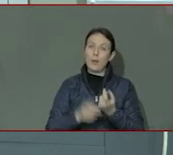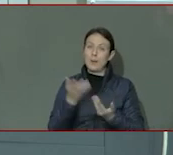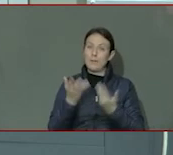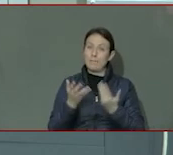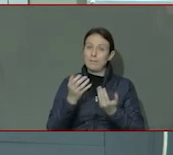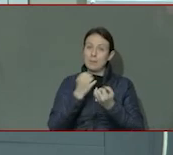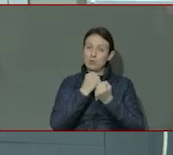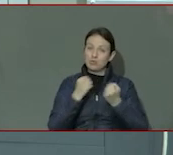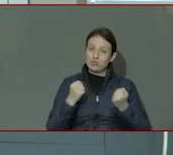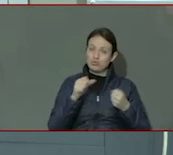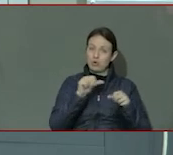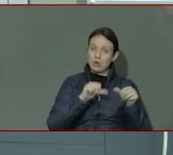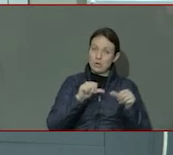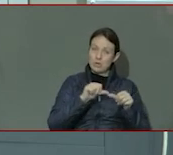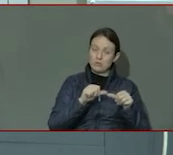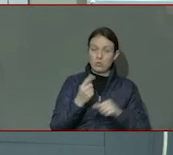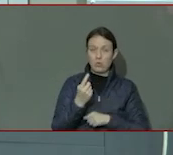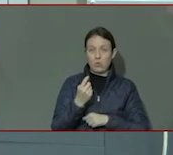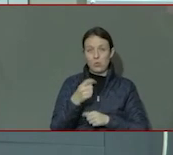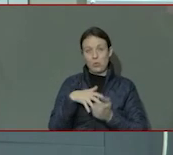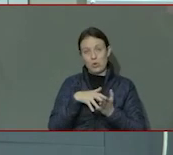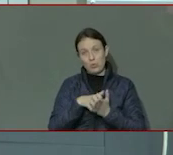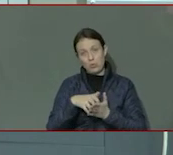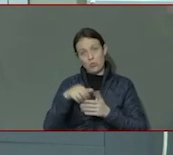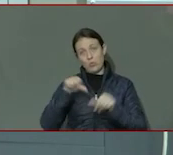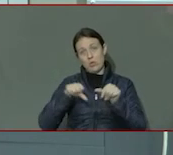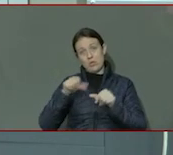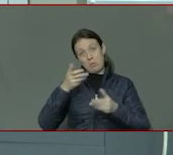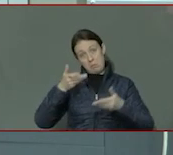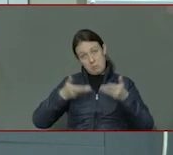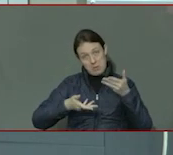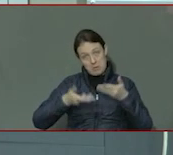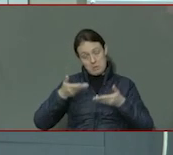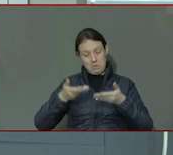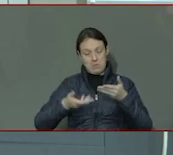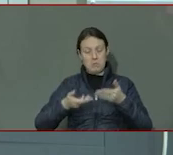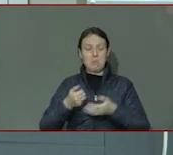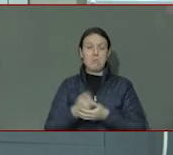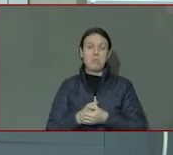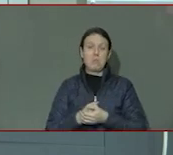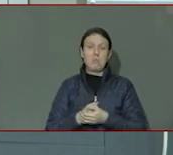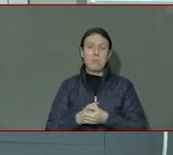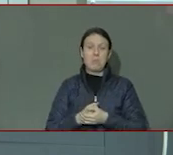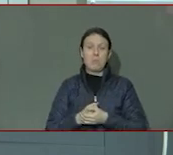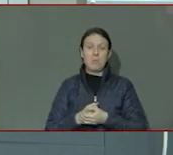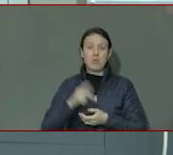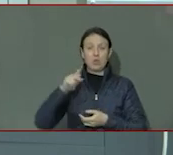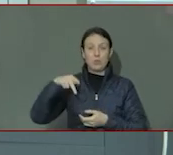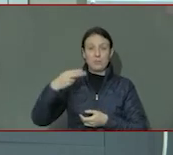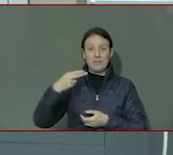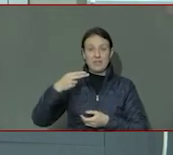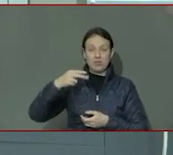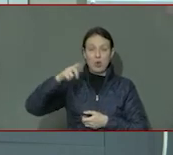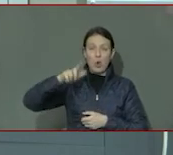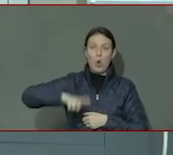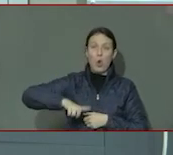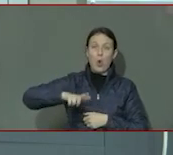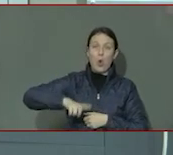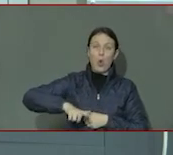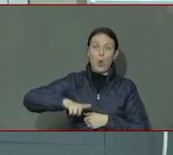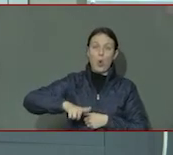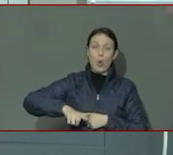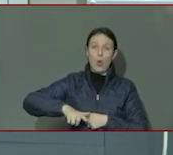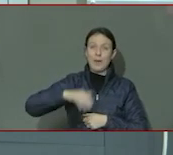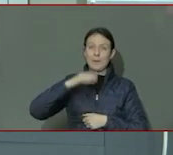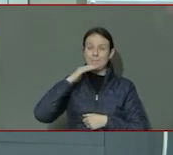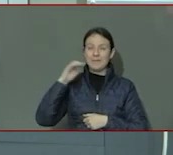strong acid and one of them a weak acid. So the lower your pH, the greater the concentration